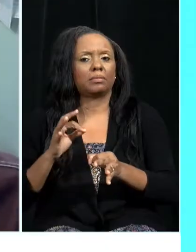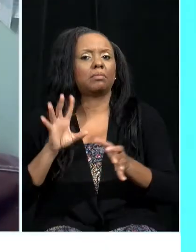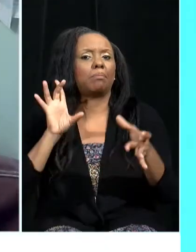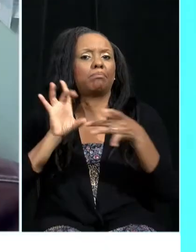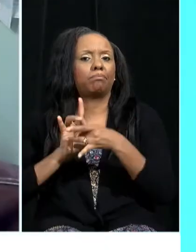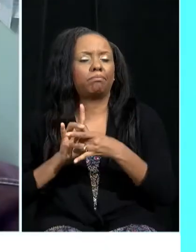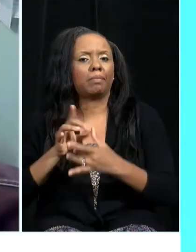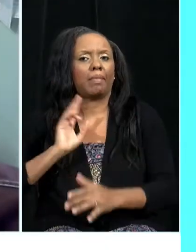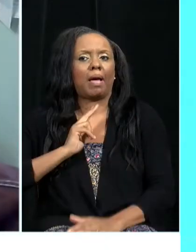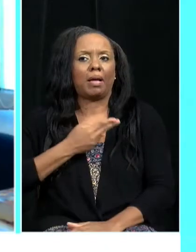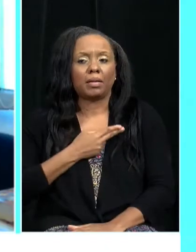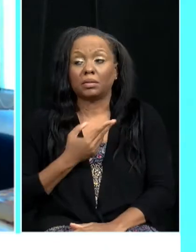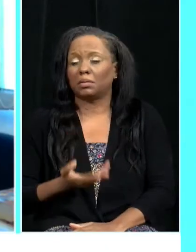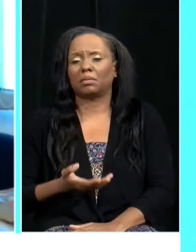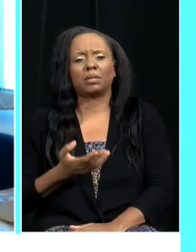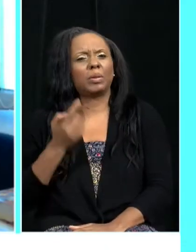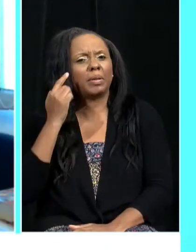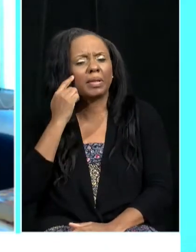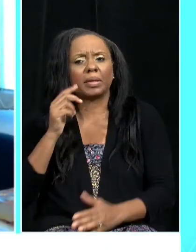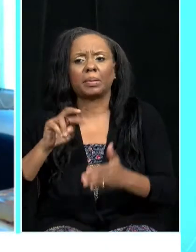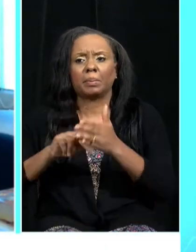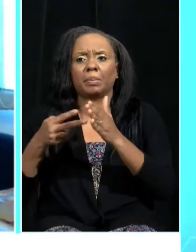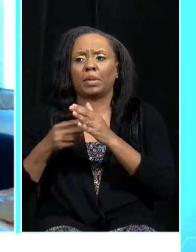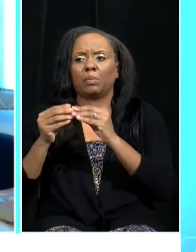more layoffs? Can we expect